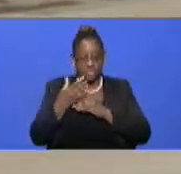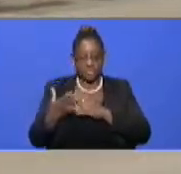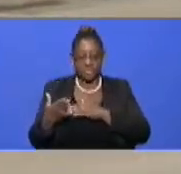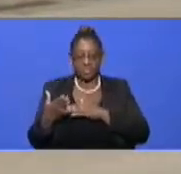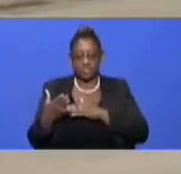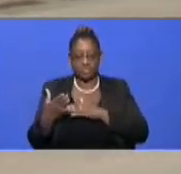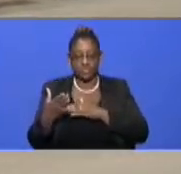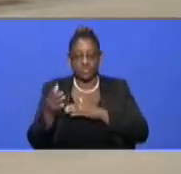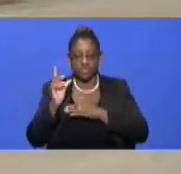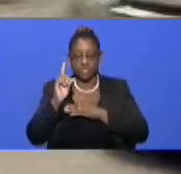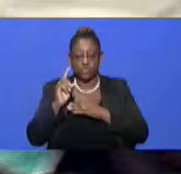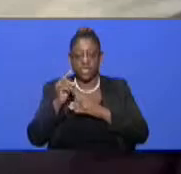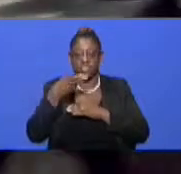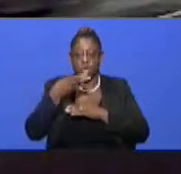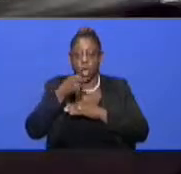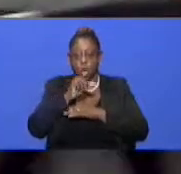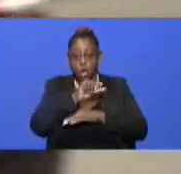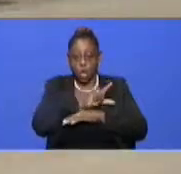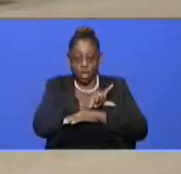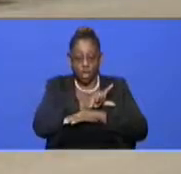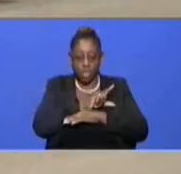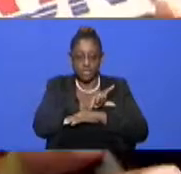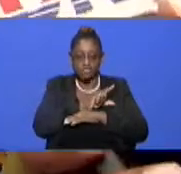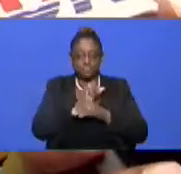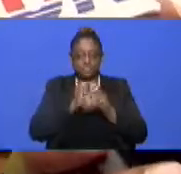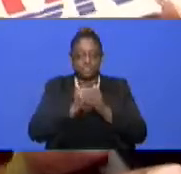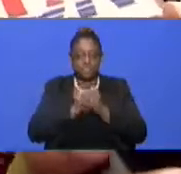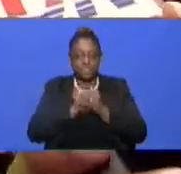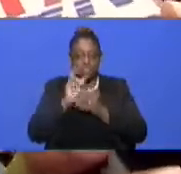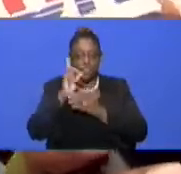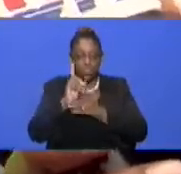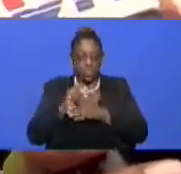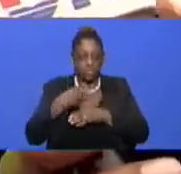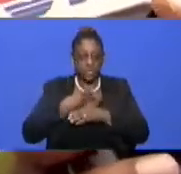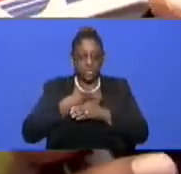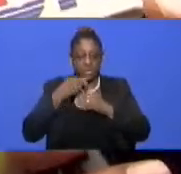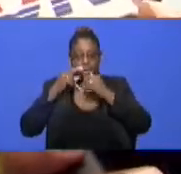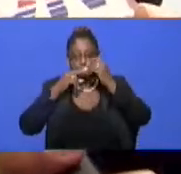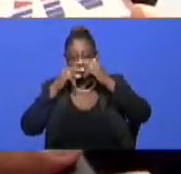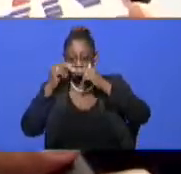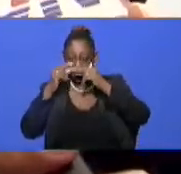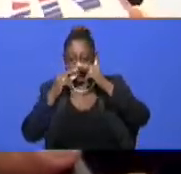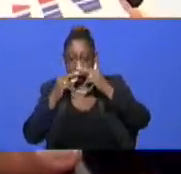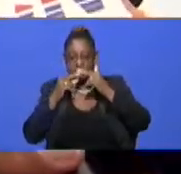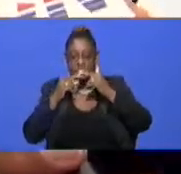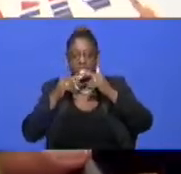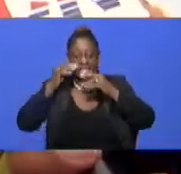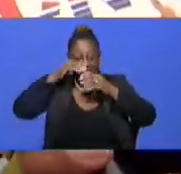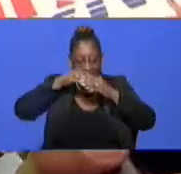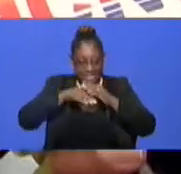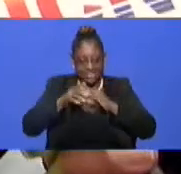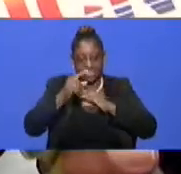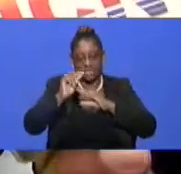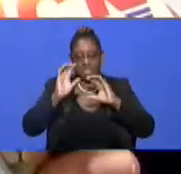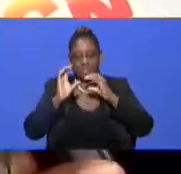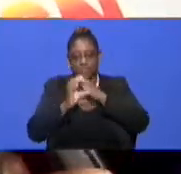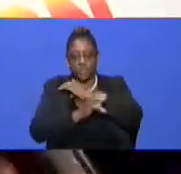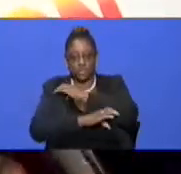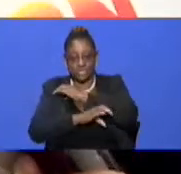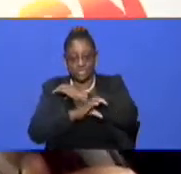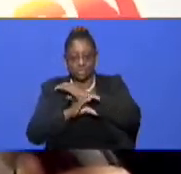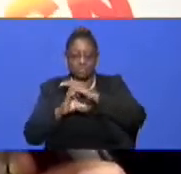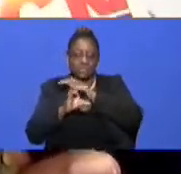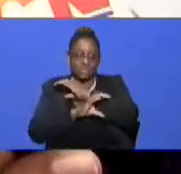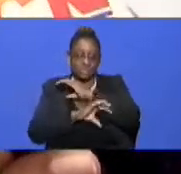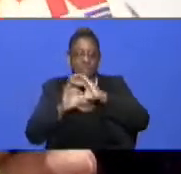is the convention hall, but it's dual-purposed, right? We wanted to build capacity within the community and also this part of the